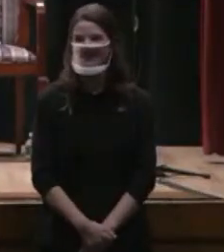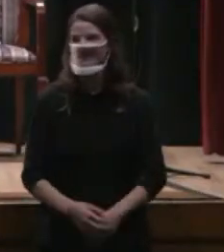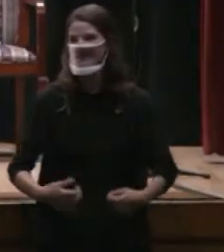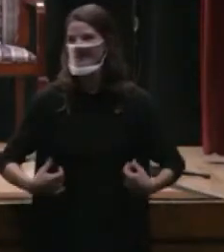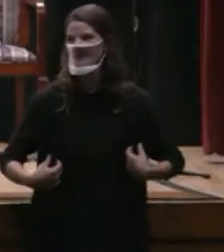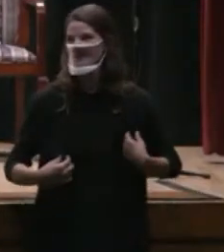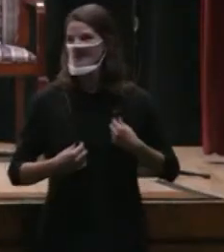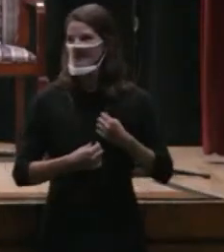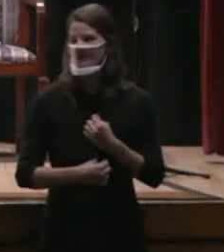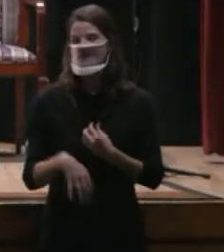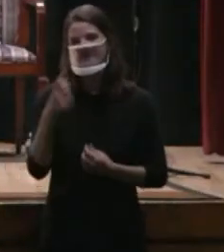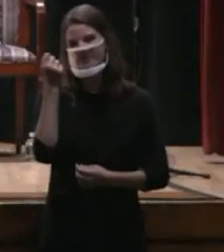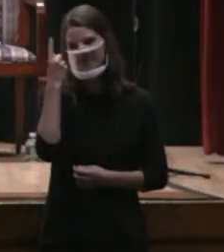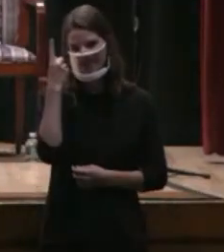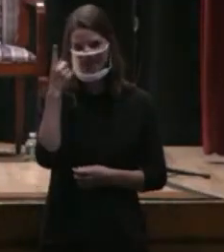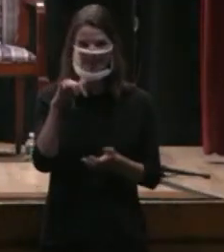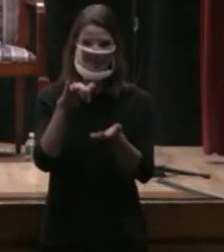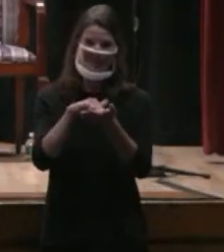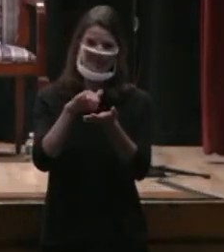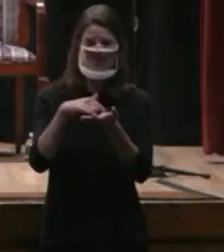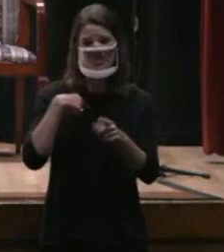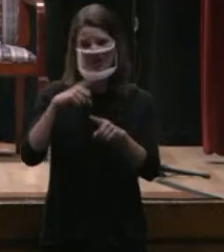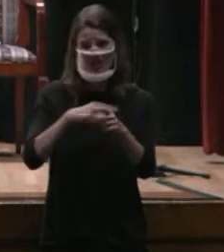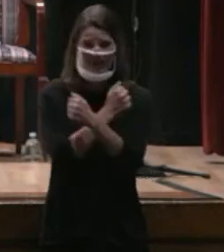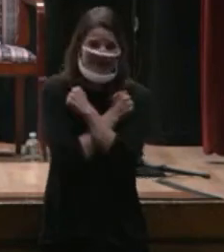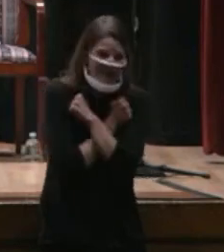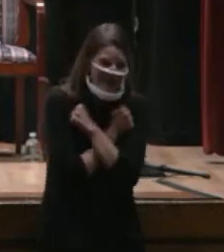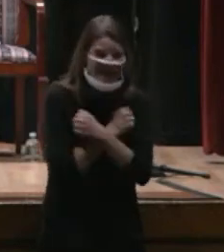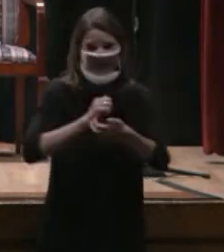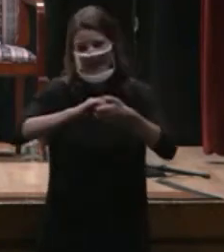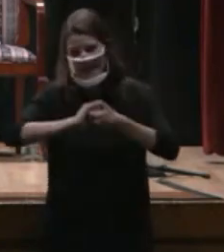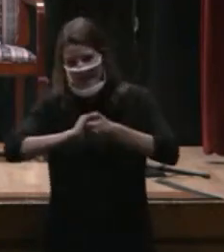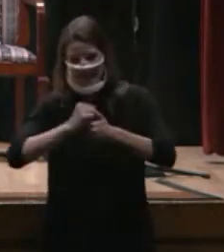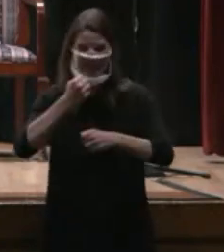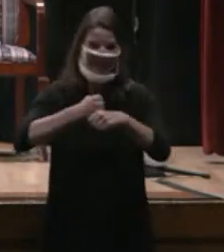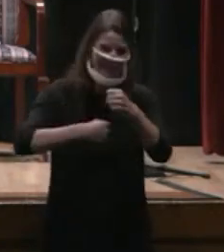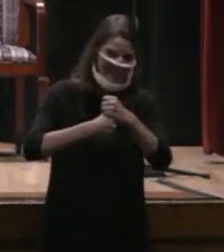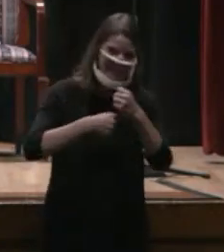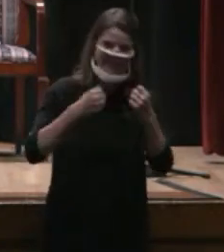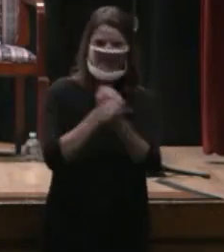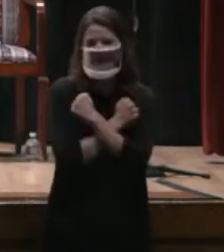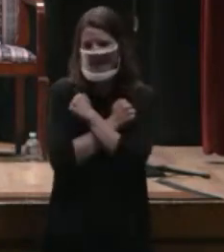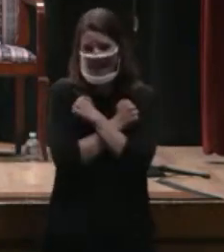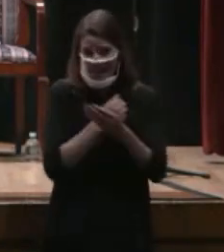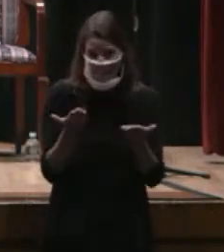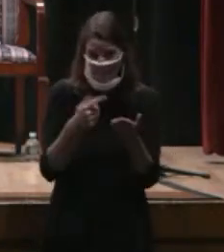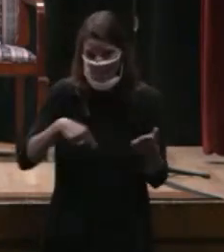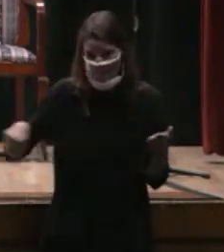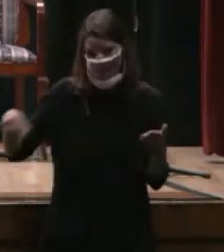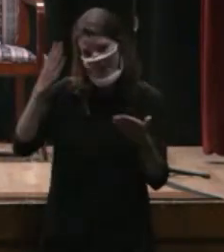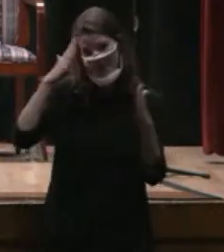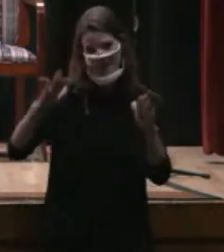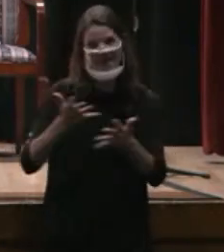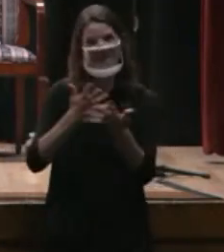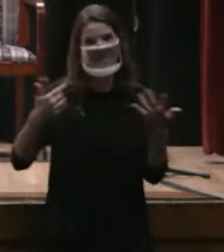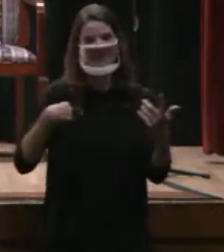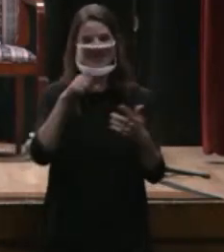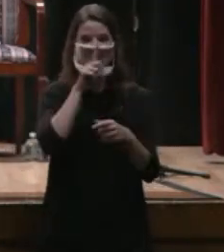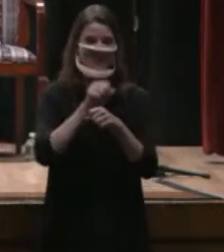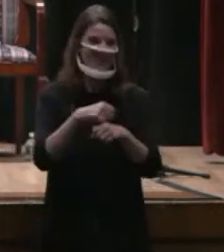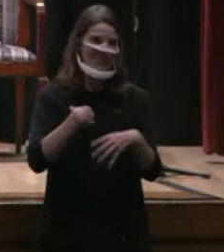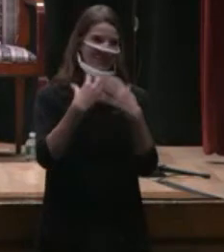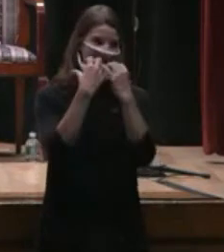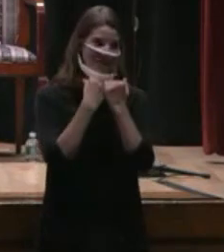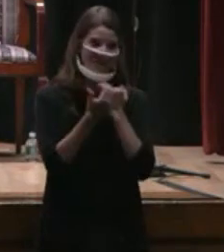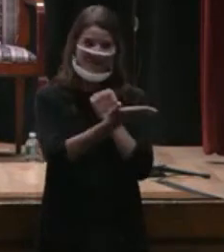So although we weren't able to give you the hugs and the handshakes and our love up here, you do know how much we care about all of